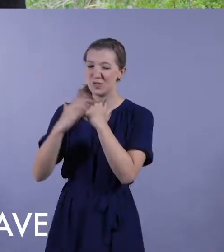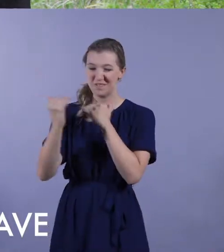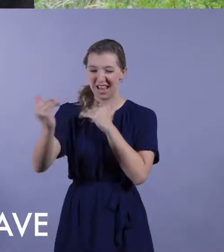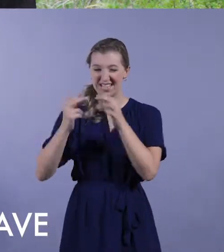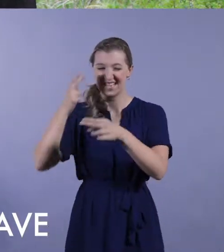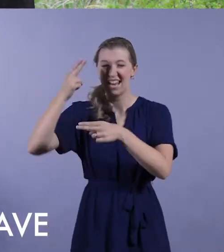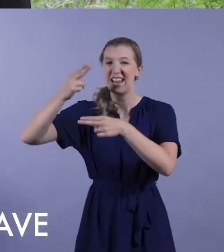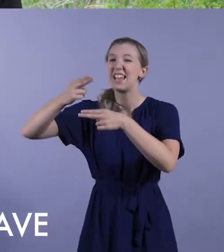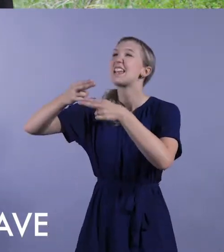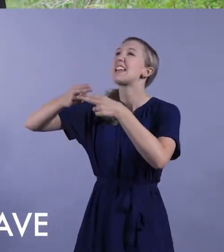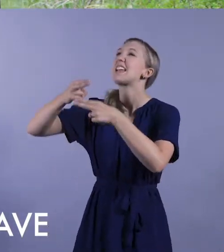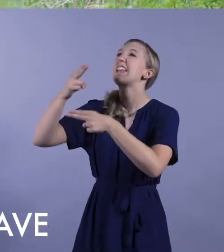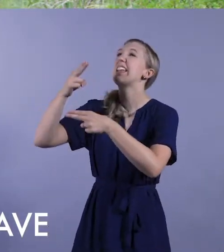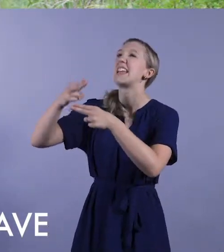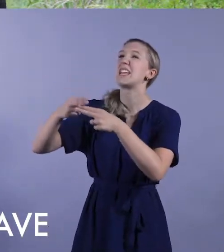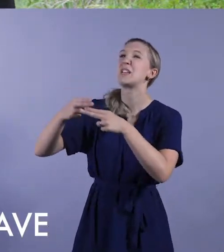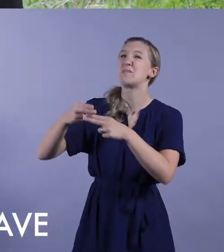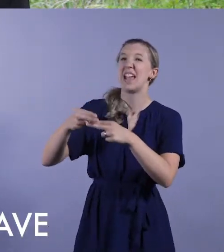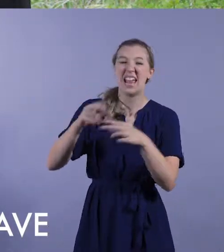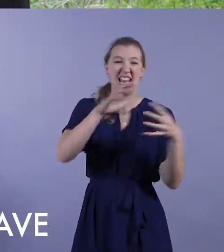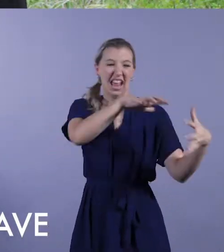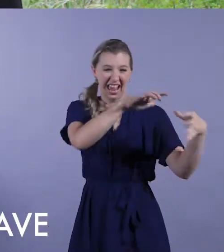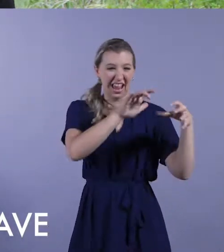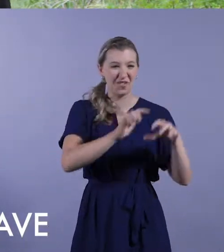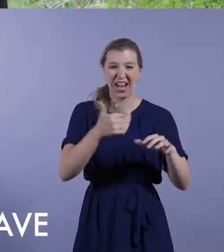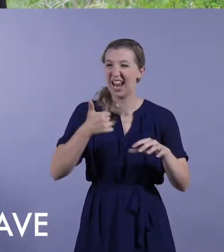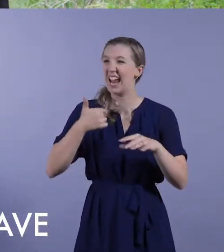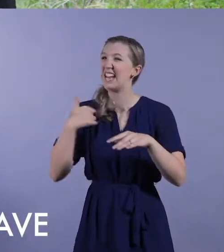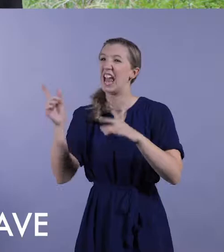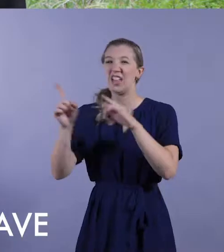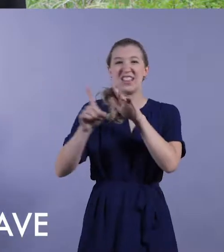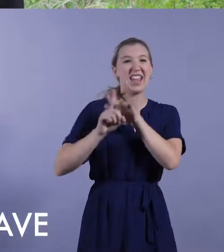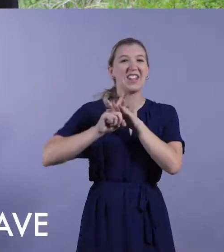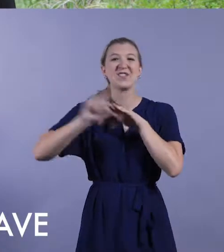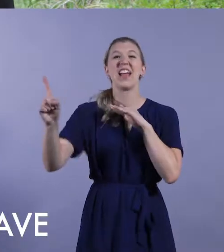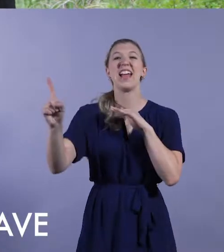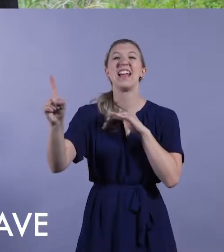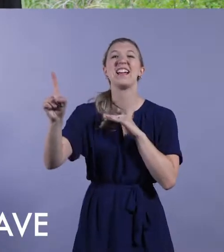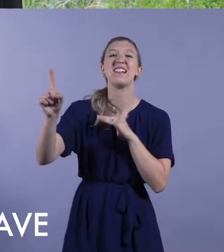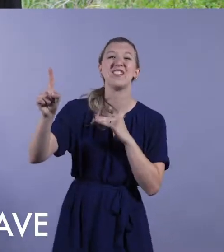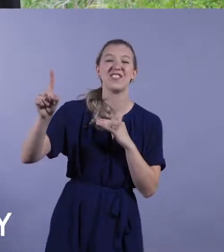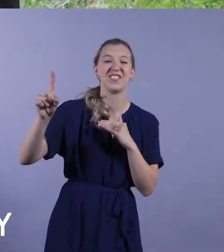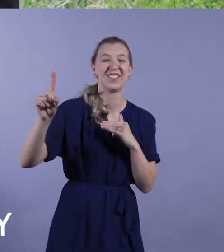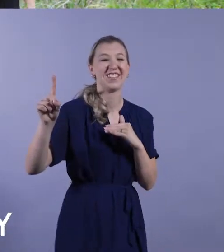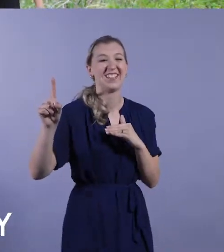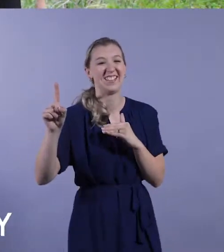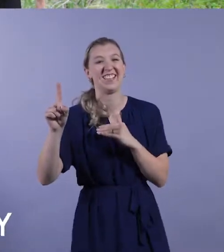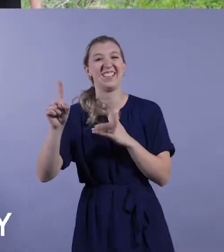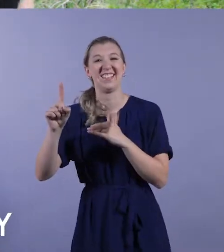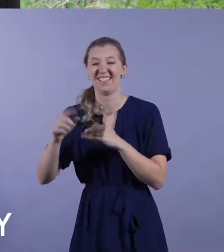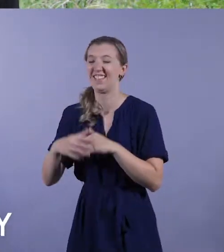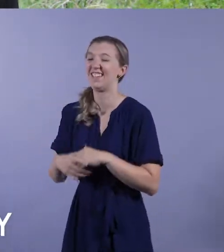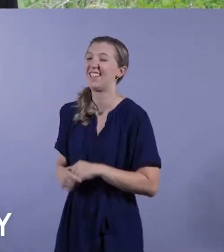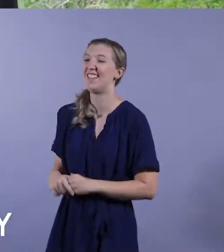You call my name, and I went out of that